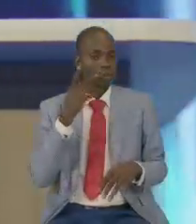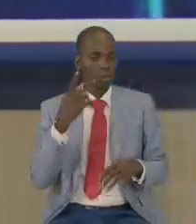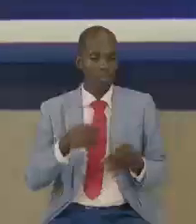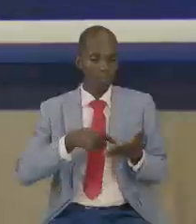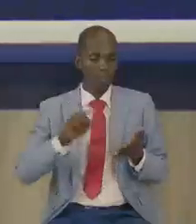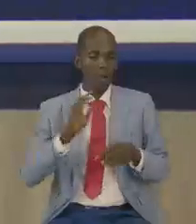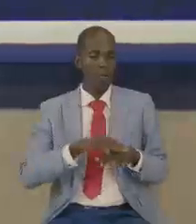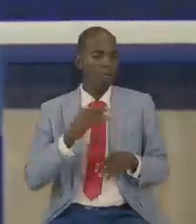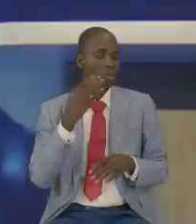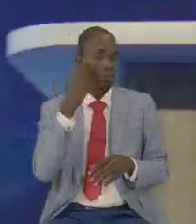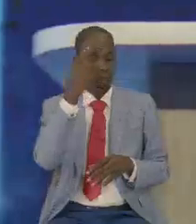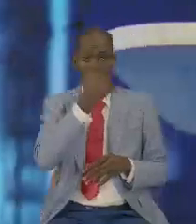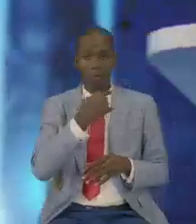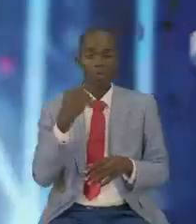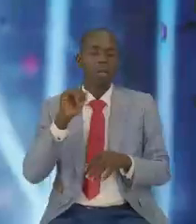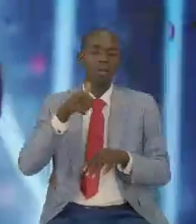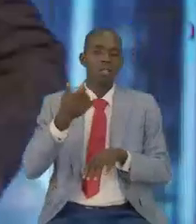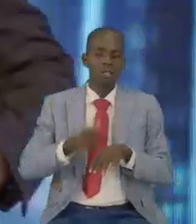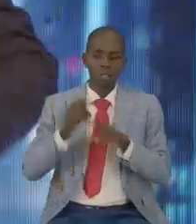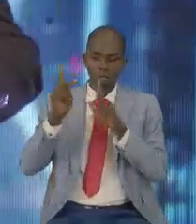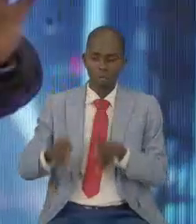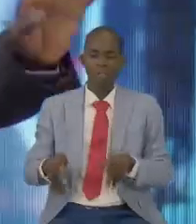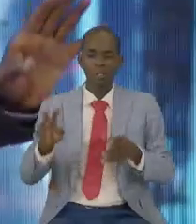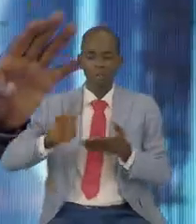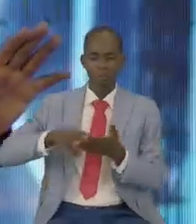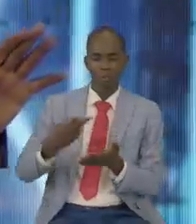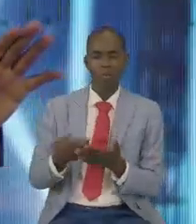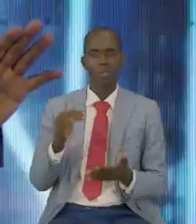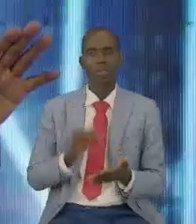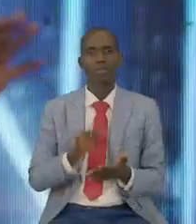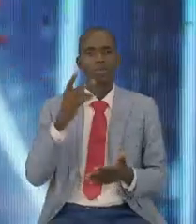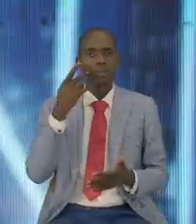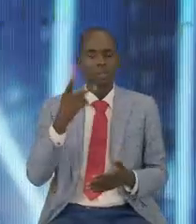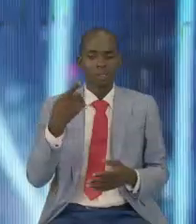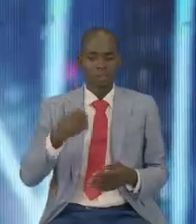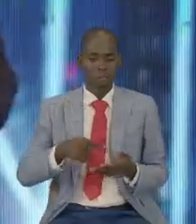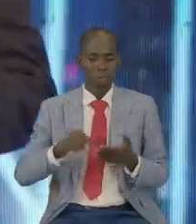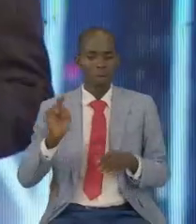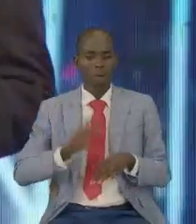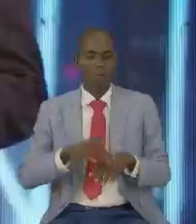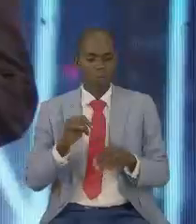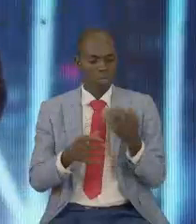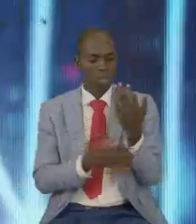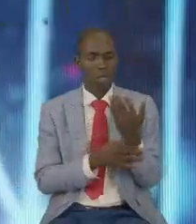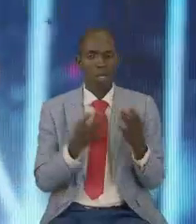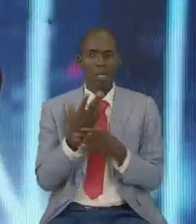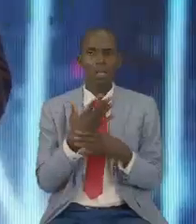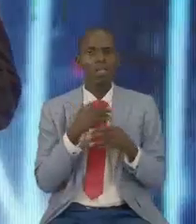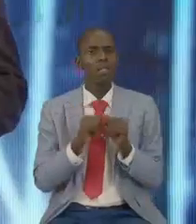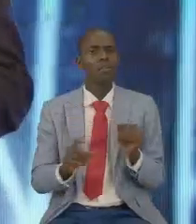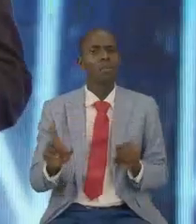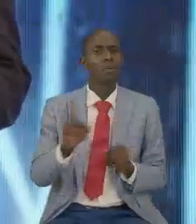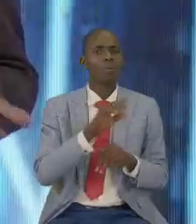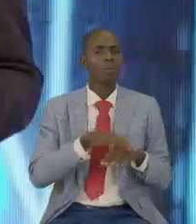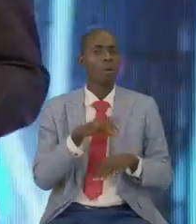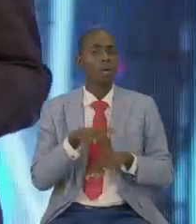time, you see the mark on the hands. And everyone on earth that does not have the redemption